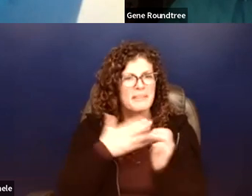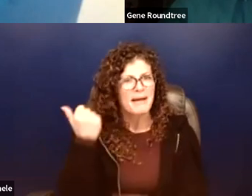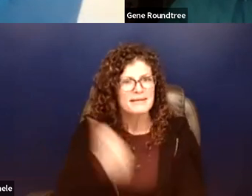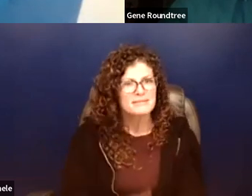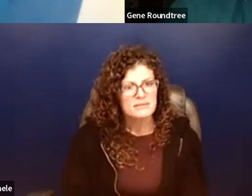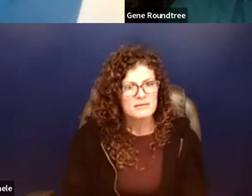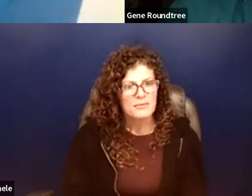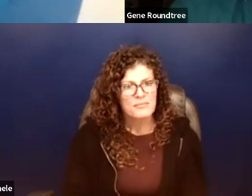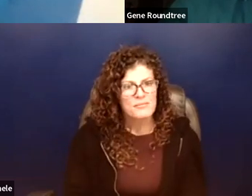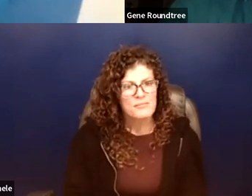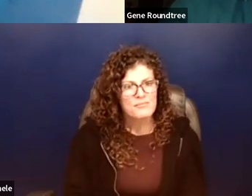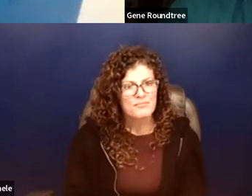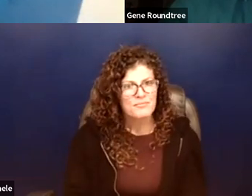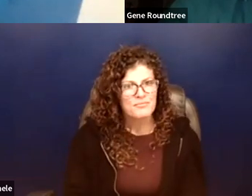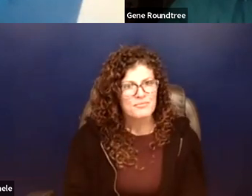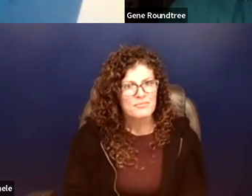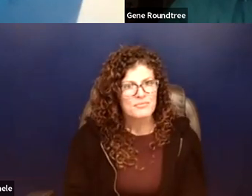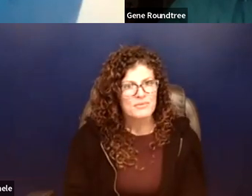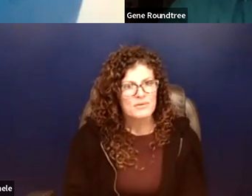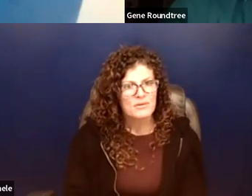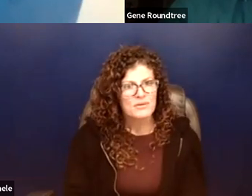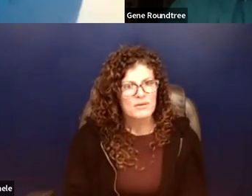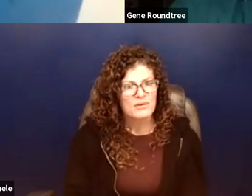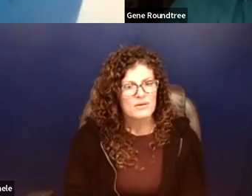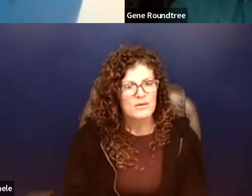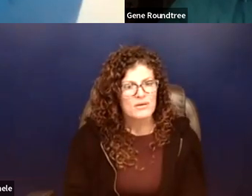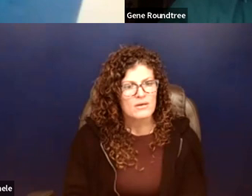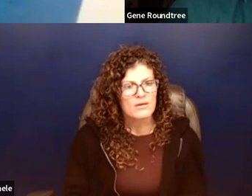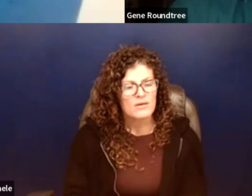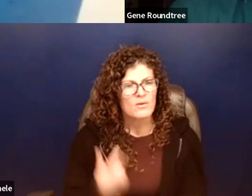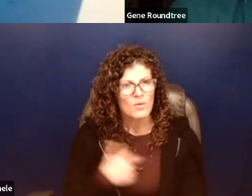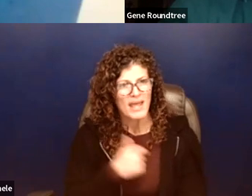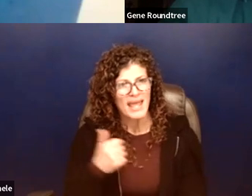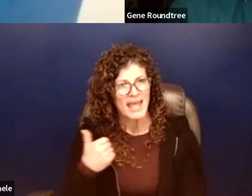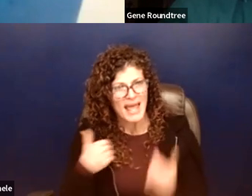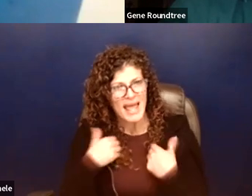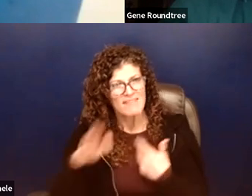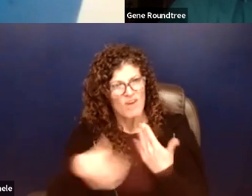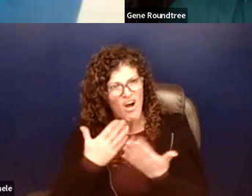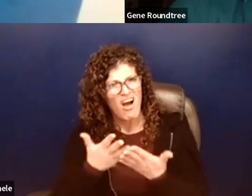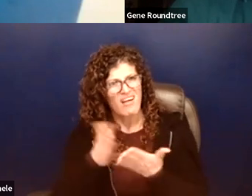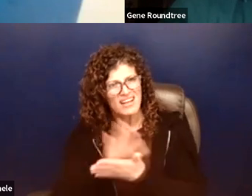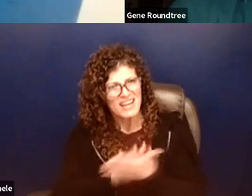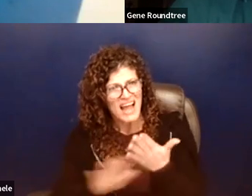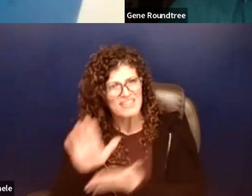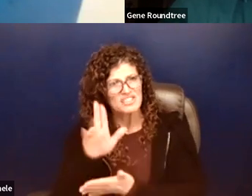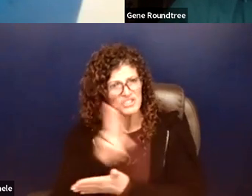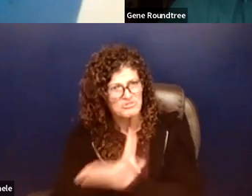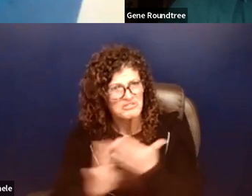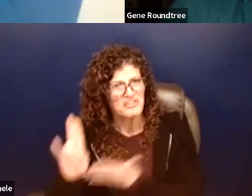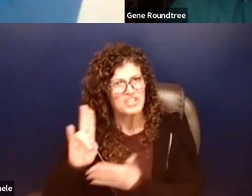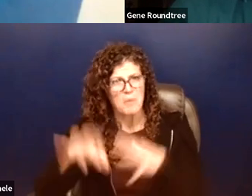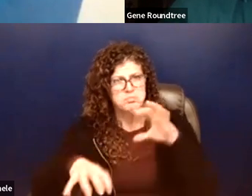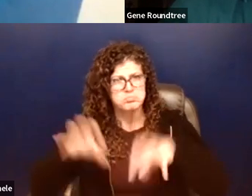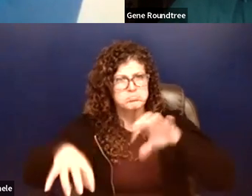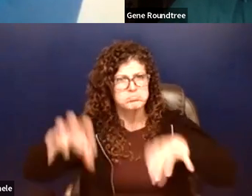America. On top of the fact that we have all these higher up education, all these colleges, universities, and everything else in